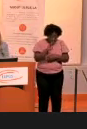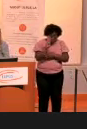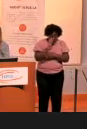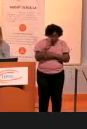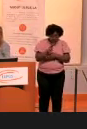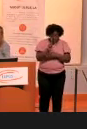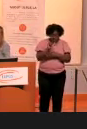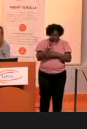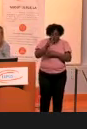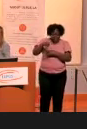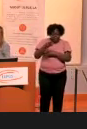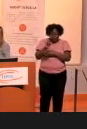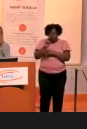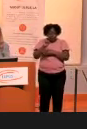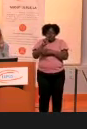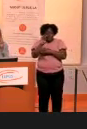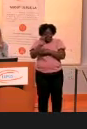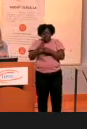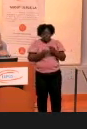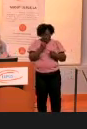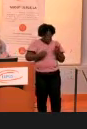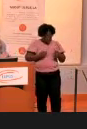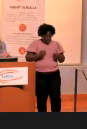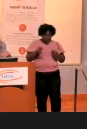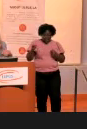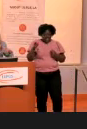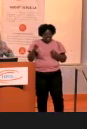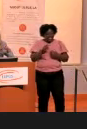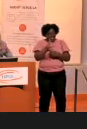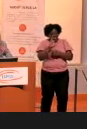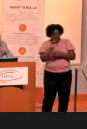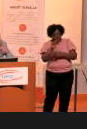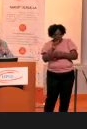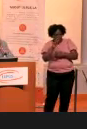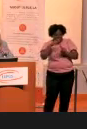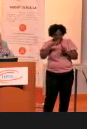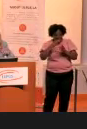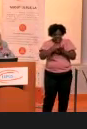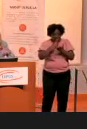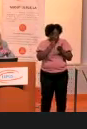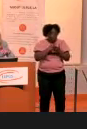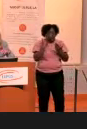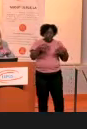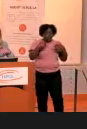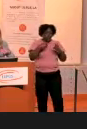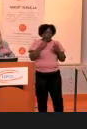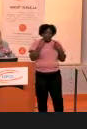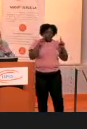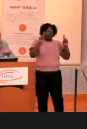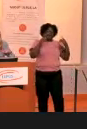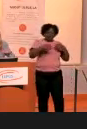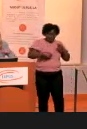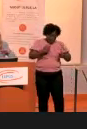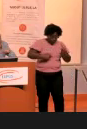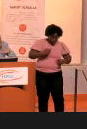lymphocytes. This is just really, really effective at getting rid of the B lymphocytes, and maybe a little bit more effective at getting, the thought is it